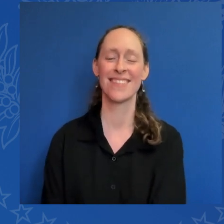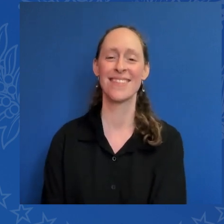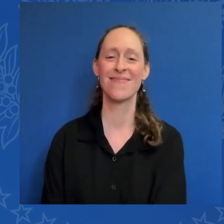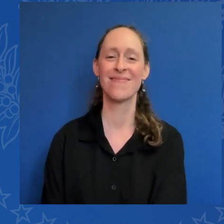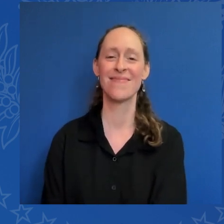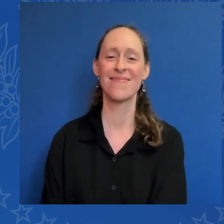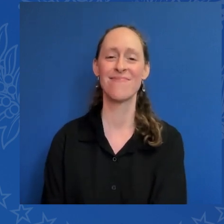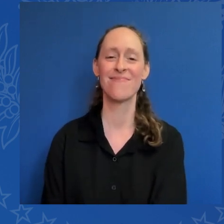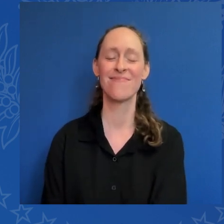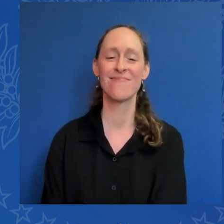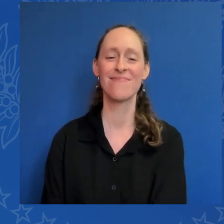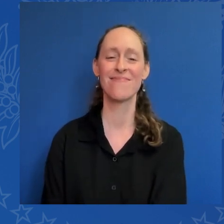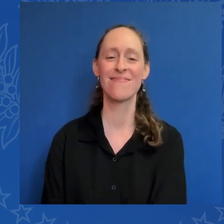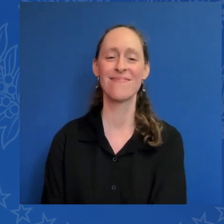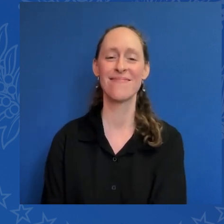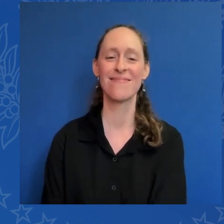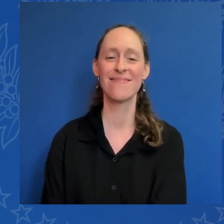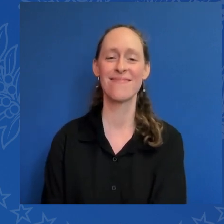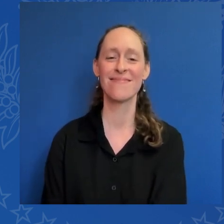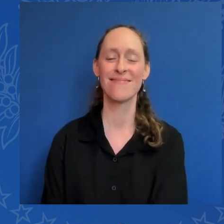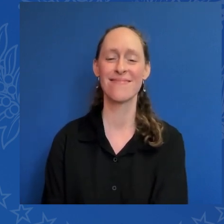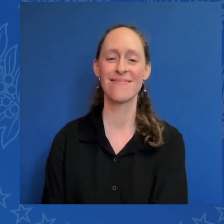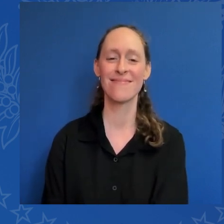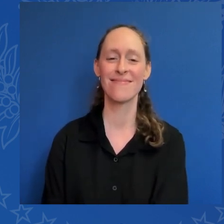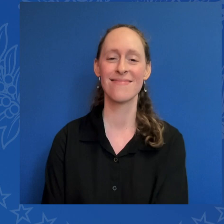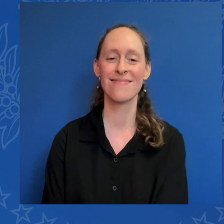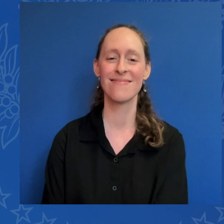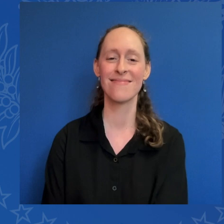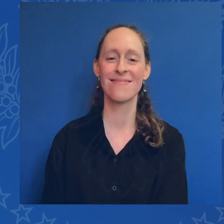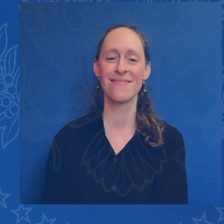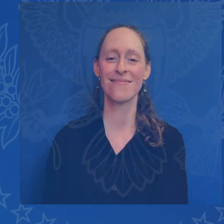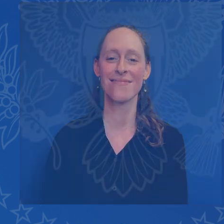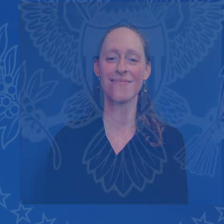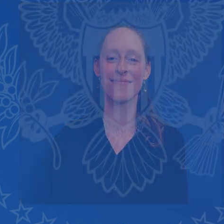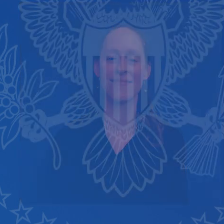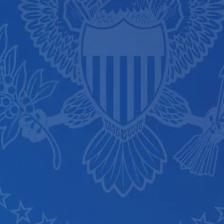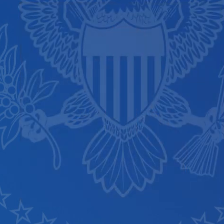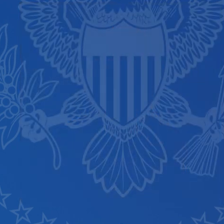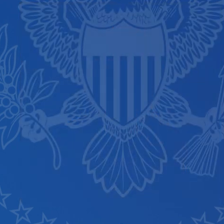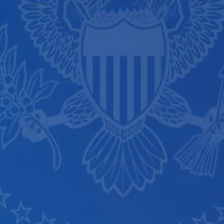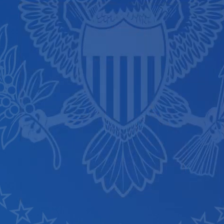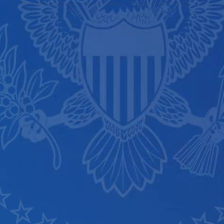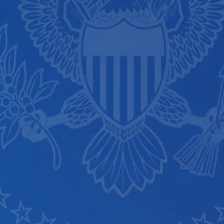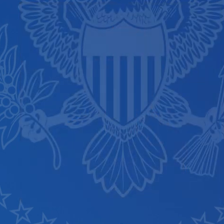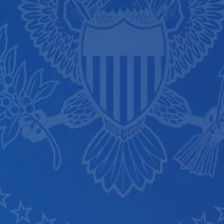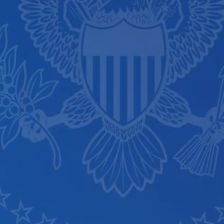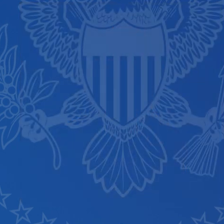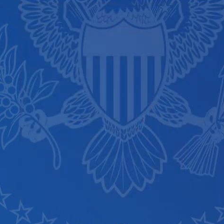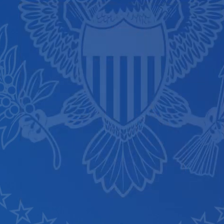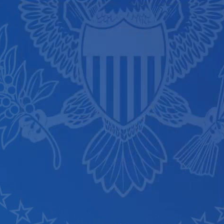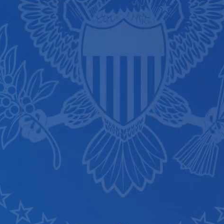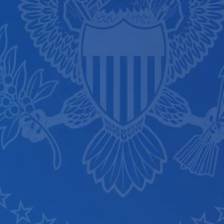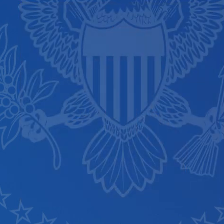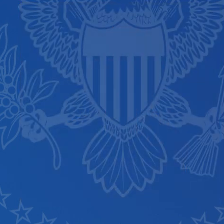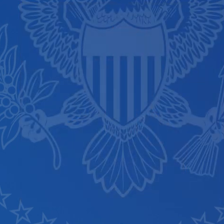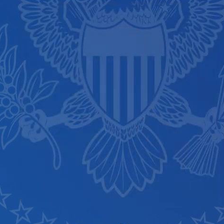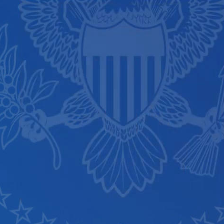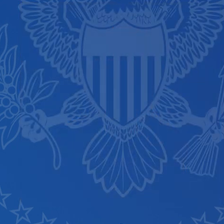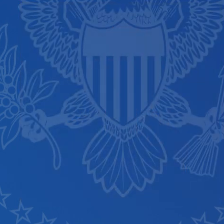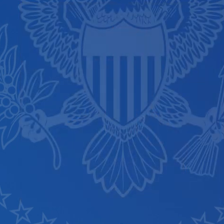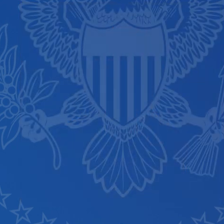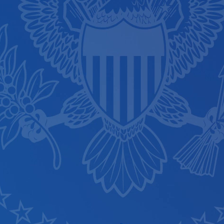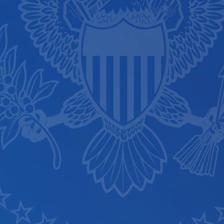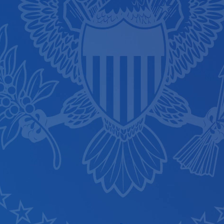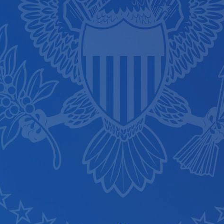values that unite us. And it's important to remember there's the values that unite us. You know, the values I heard from my mother, she used to say,